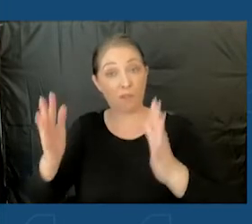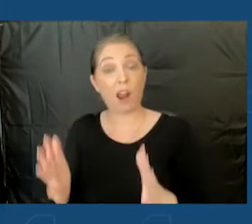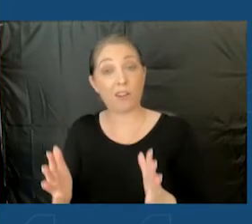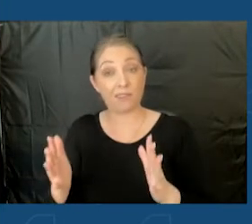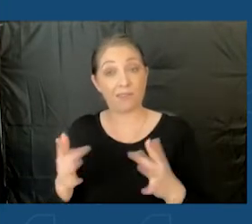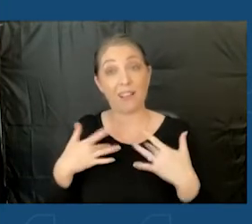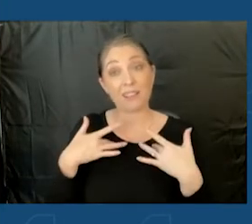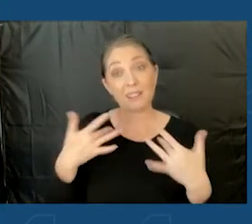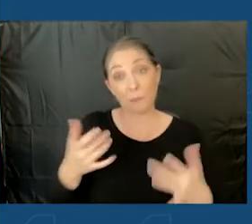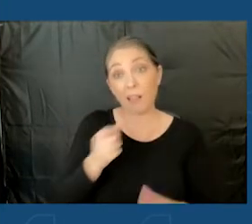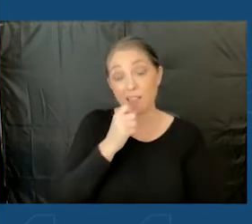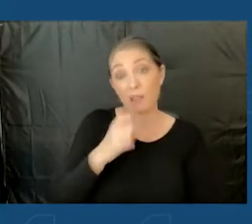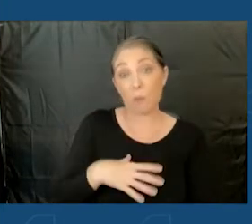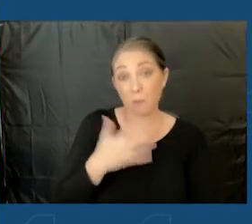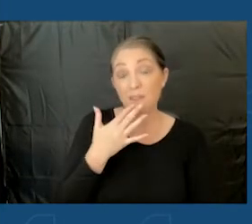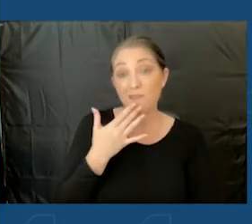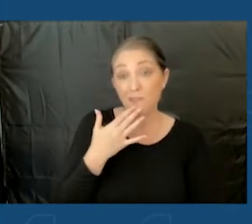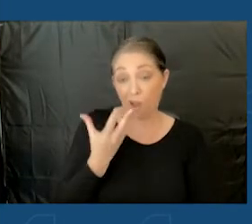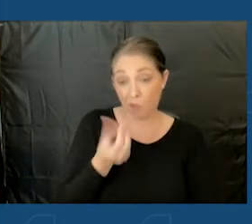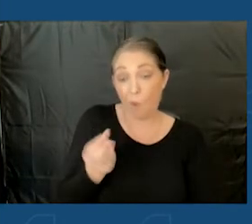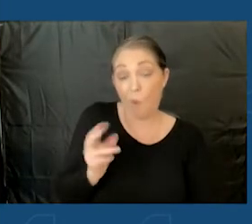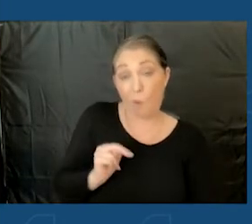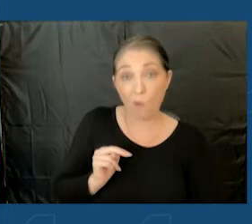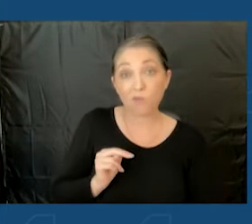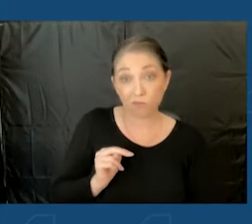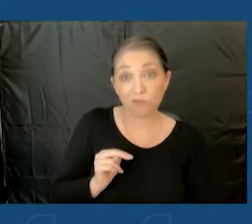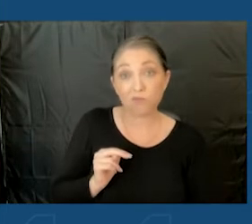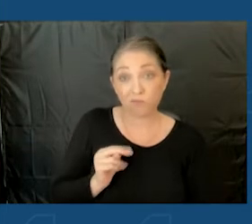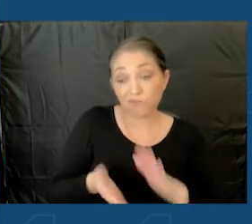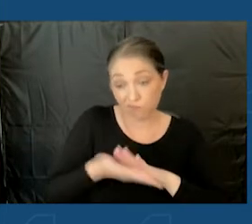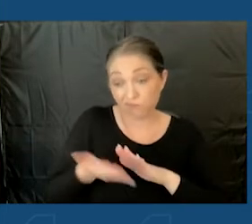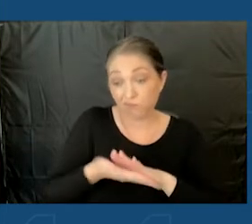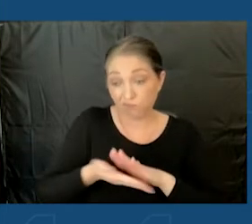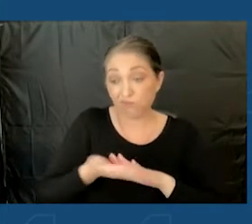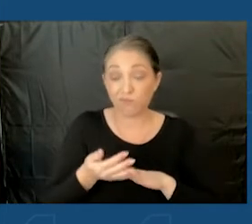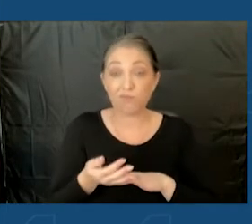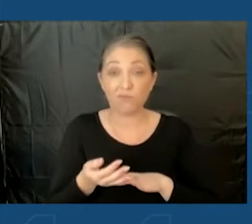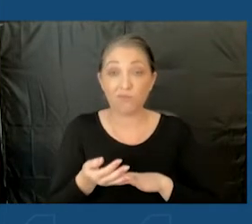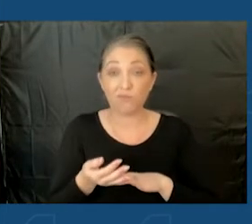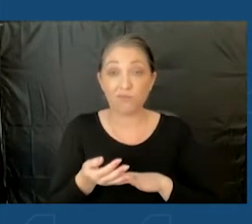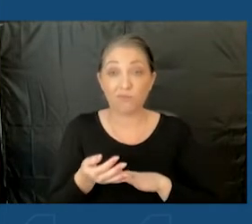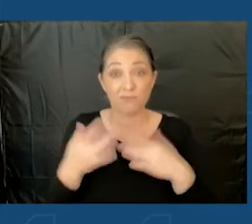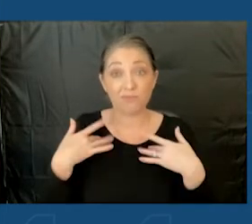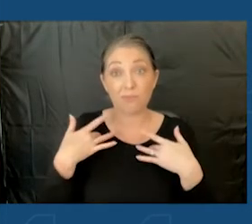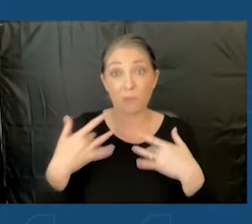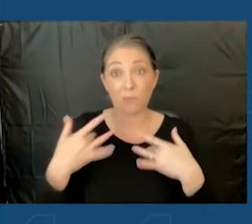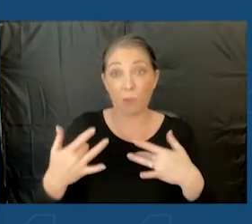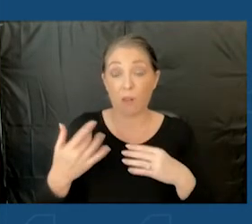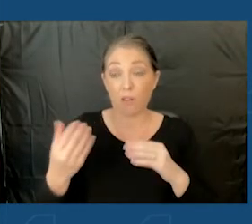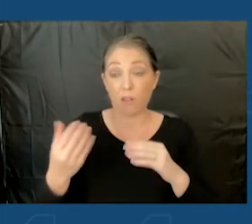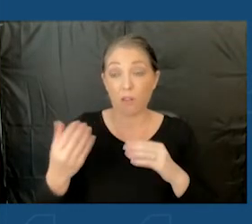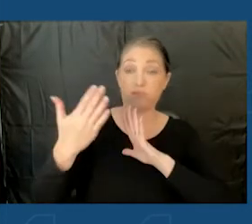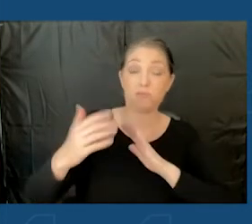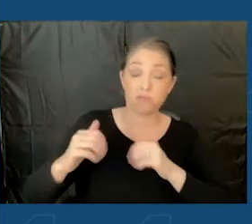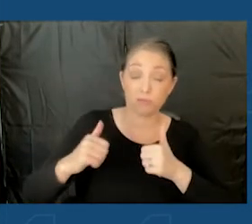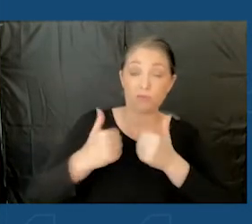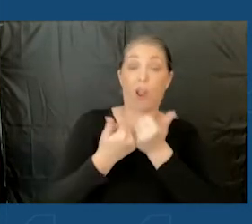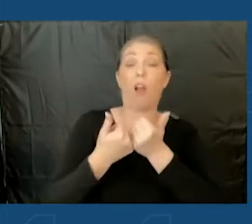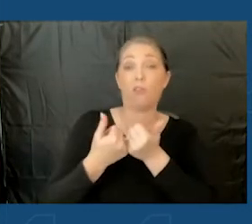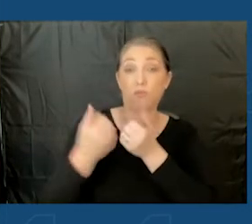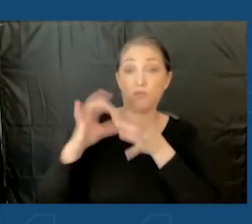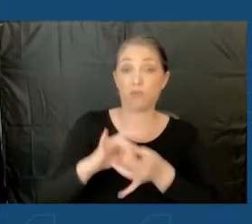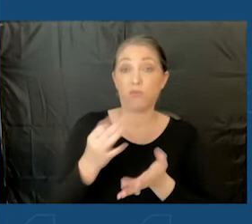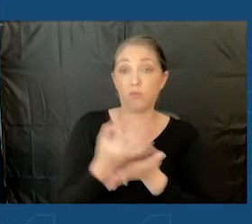of color and are more likely to face complications with finances.